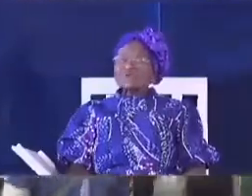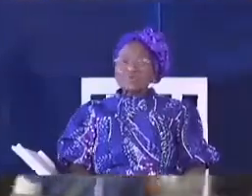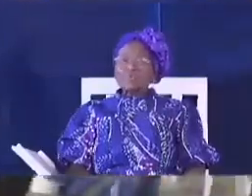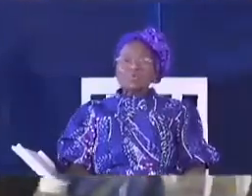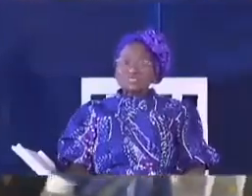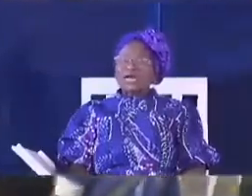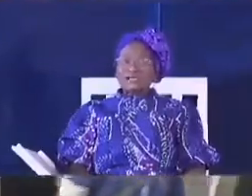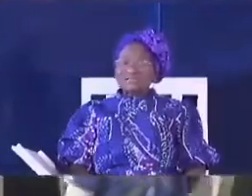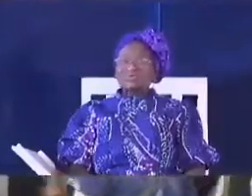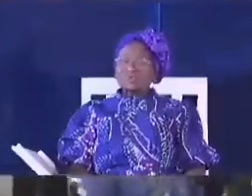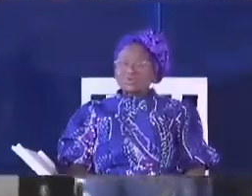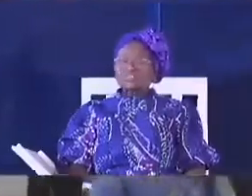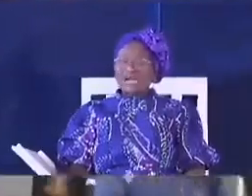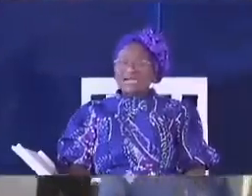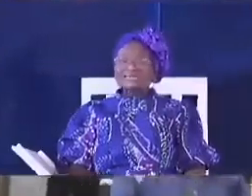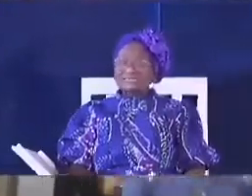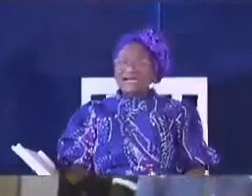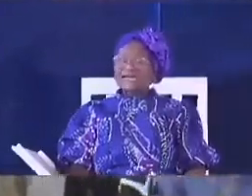Thank you, Father.